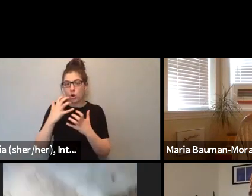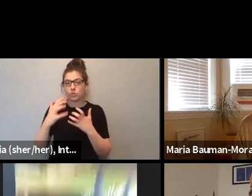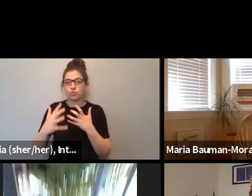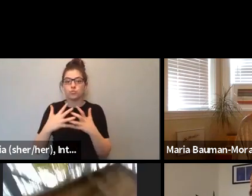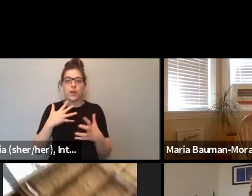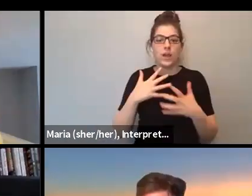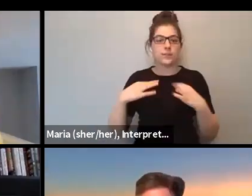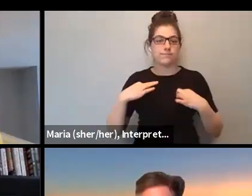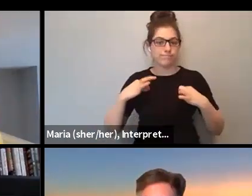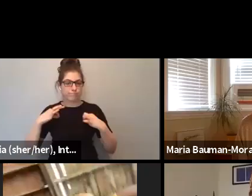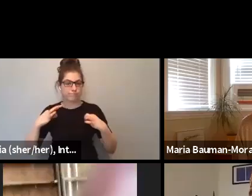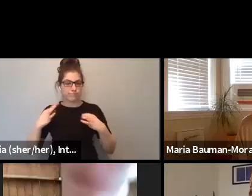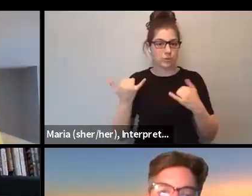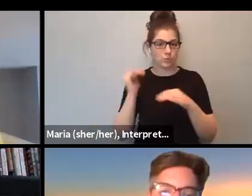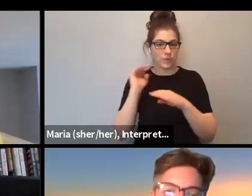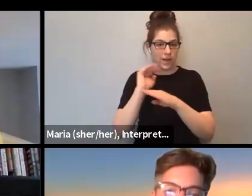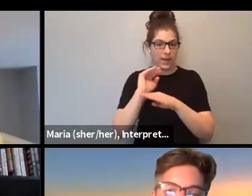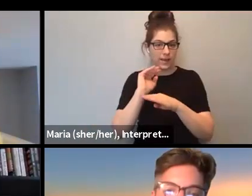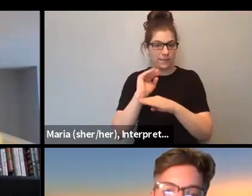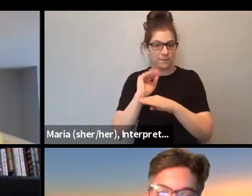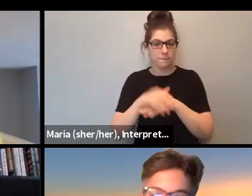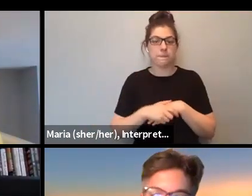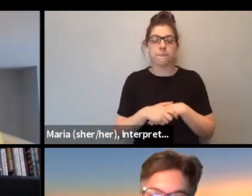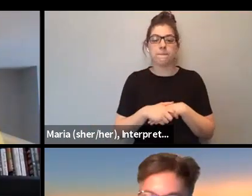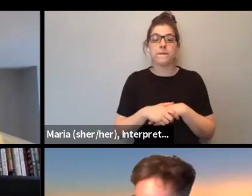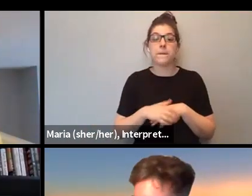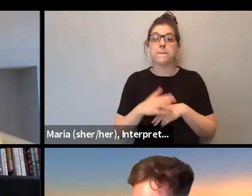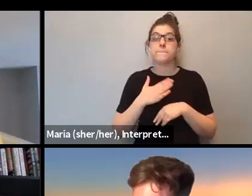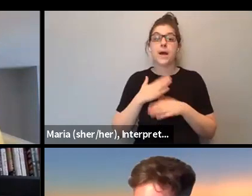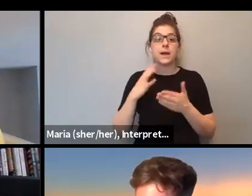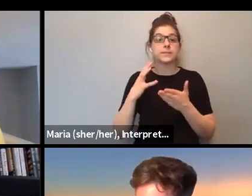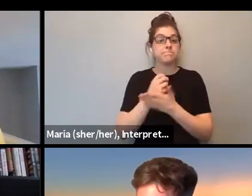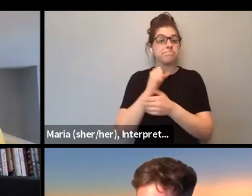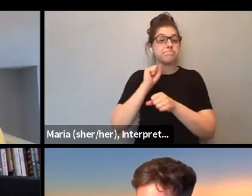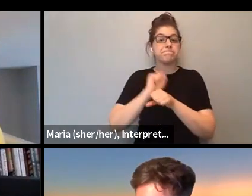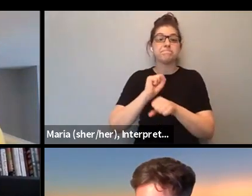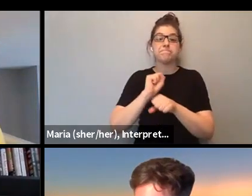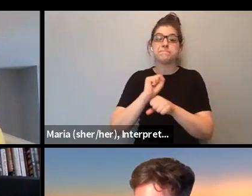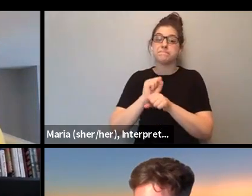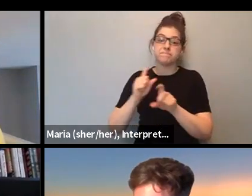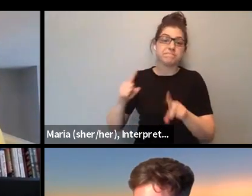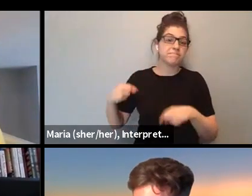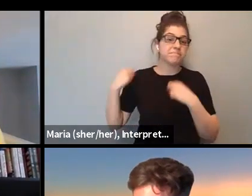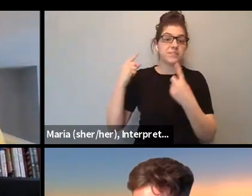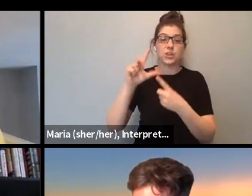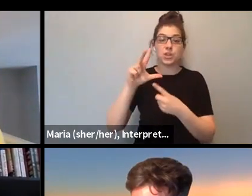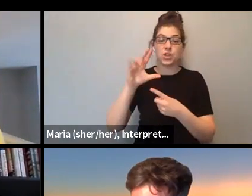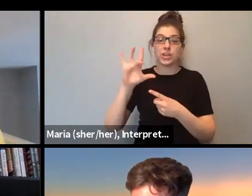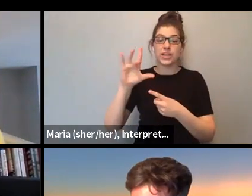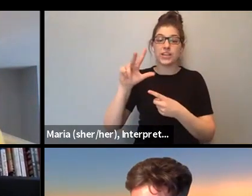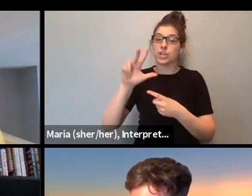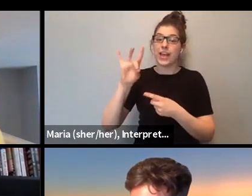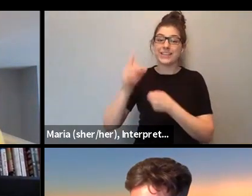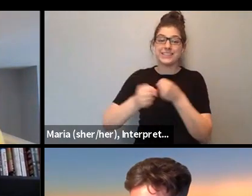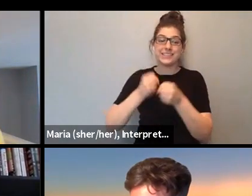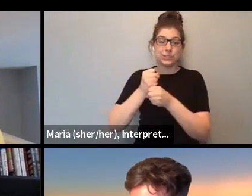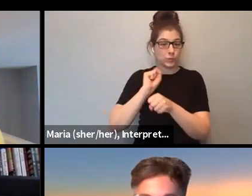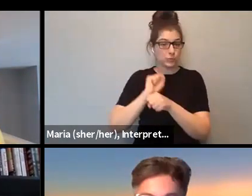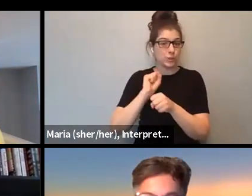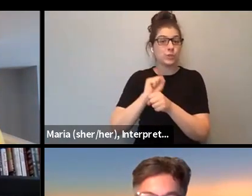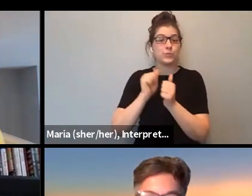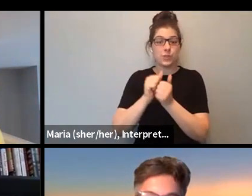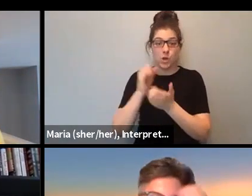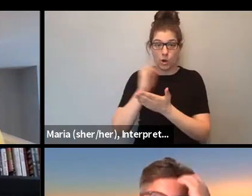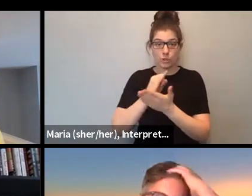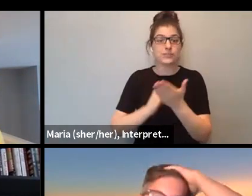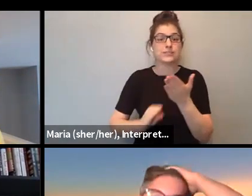on tonight. I have made my living in the performing arts for 38 years, most of that time